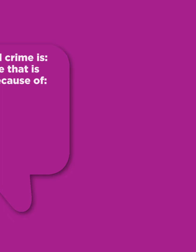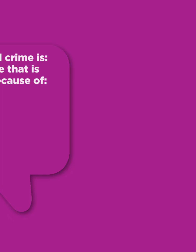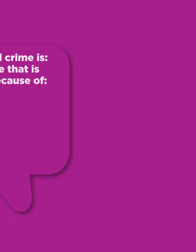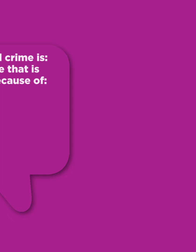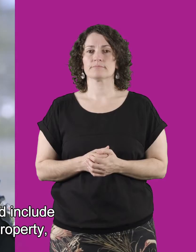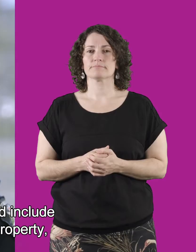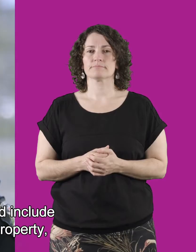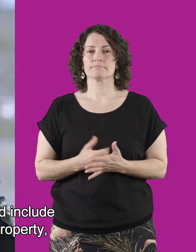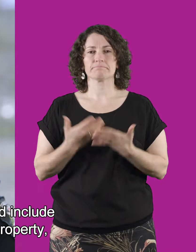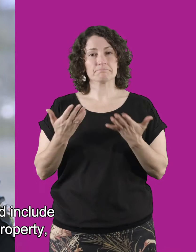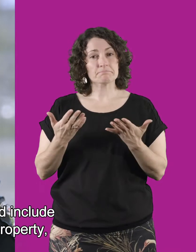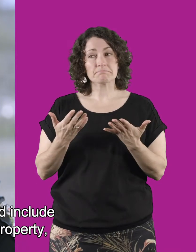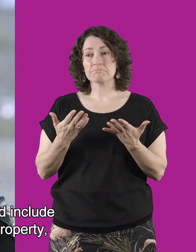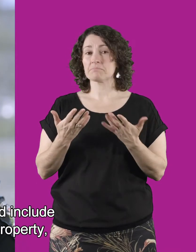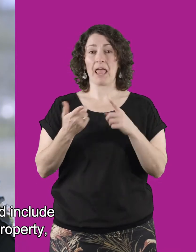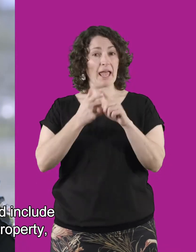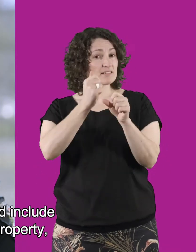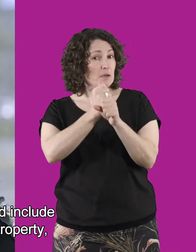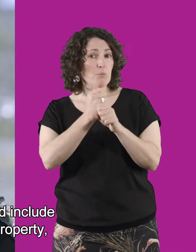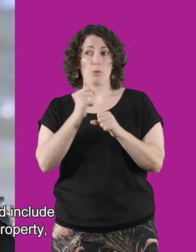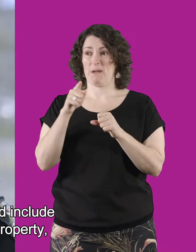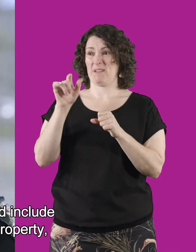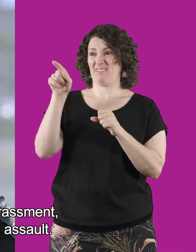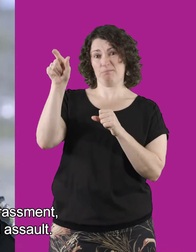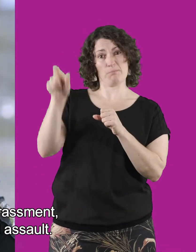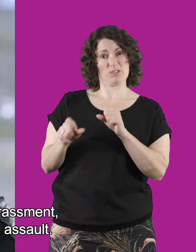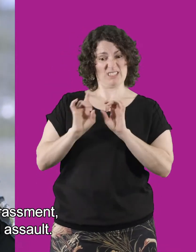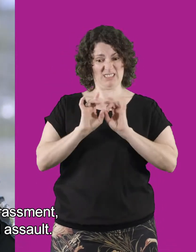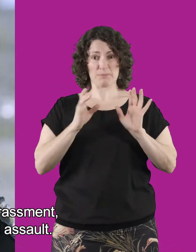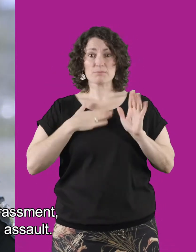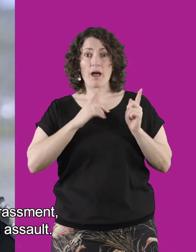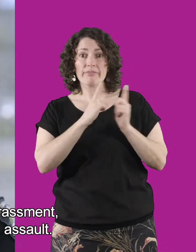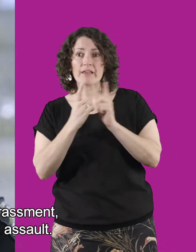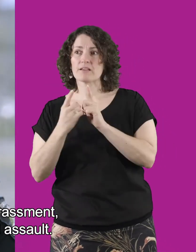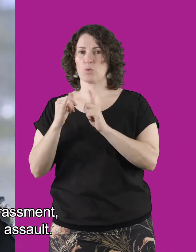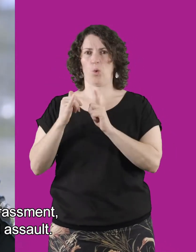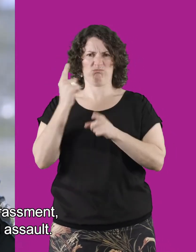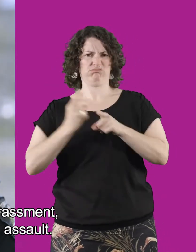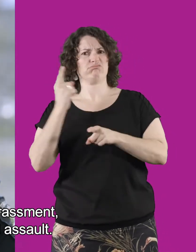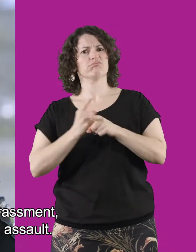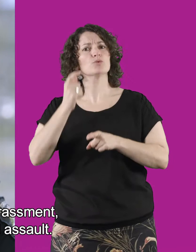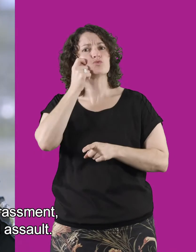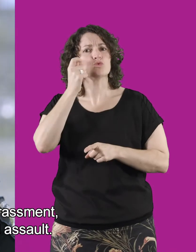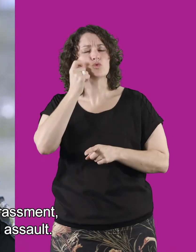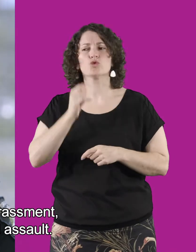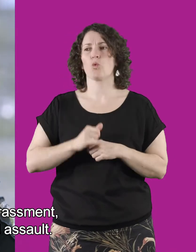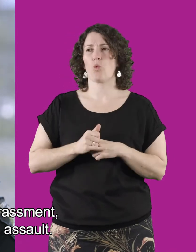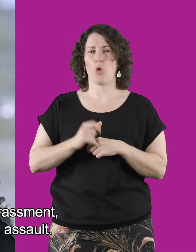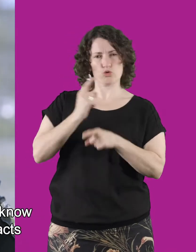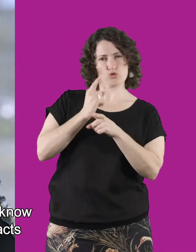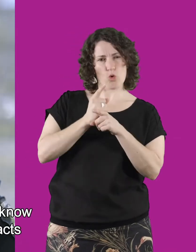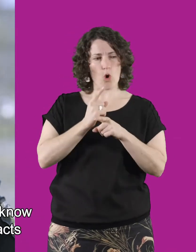disability. These crimes could include damage to your property, verbal abuse or harassment, threats or physical